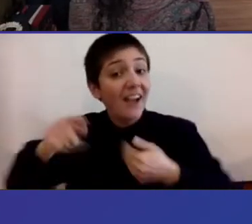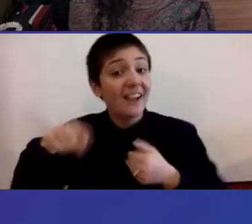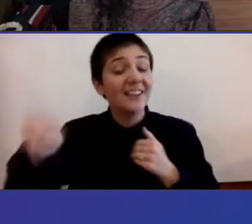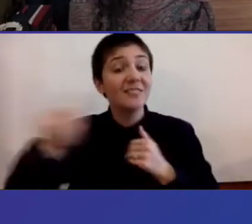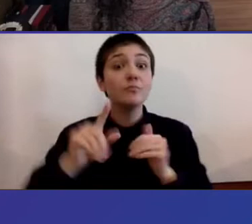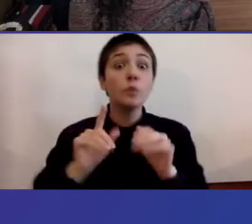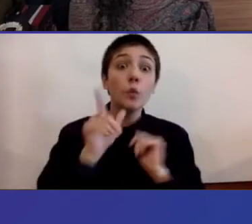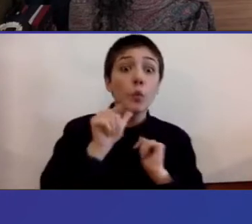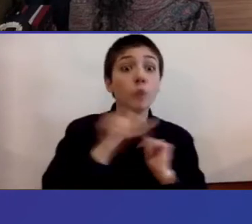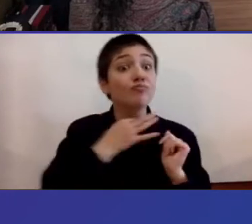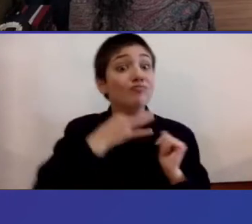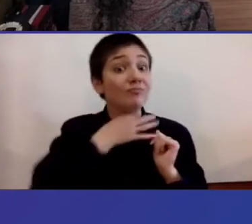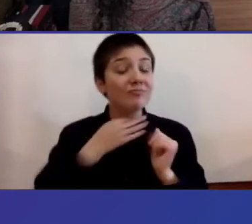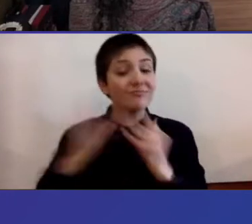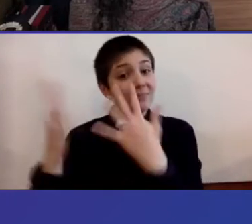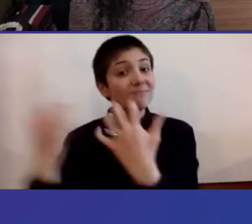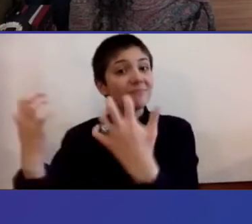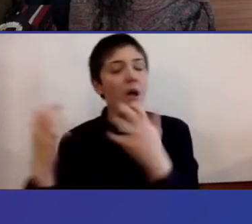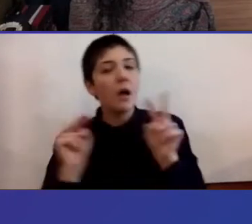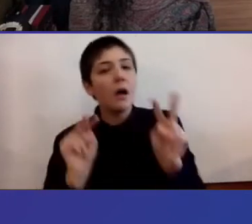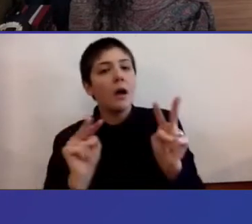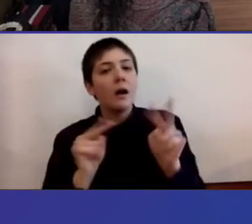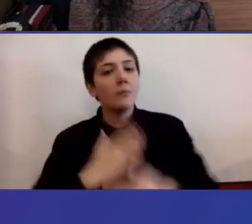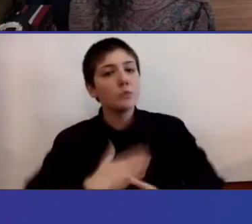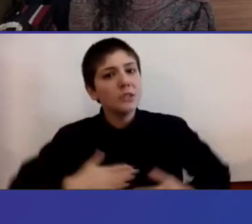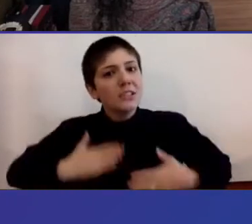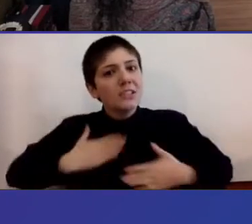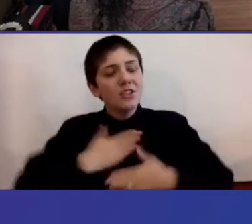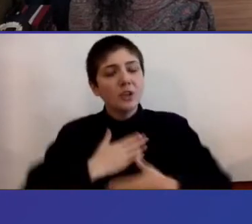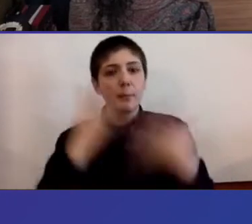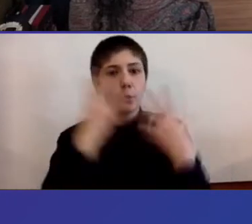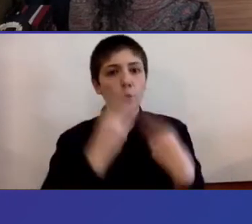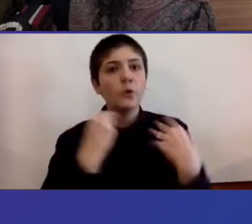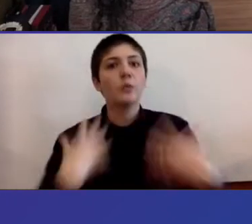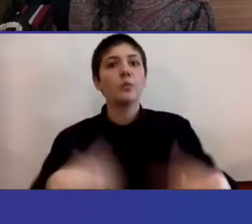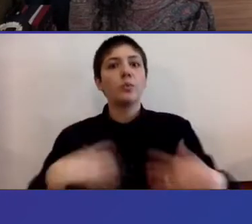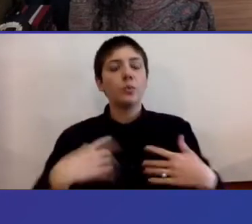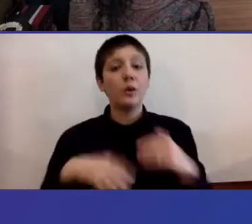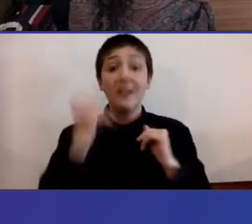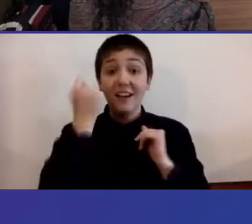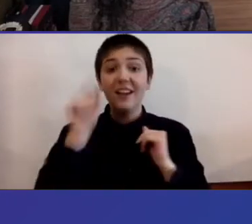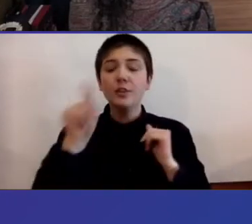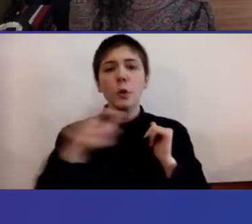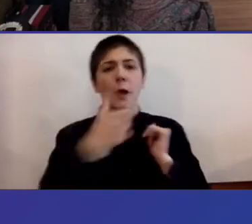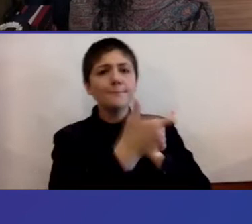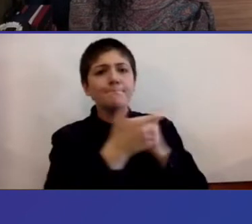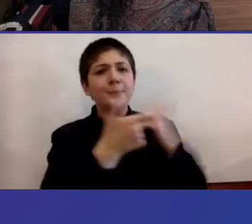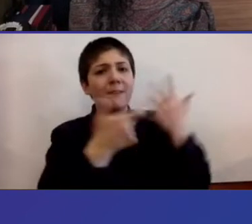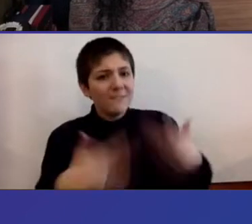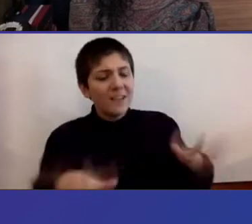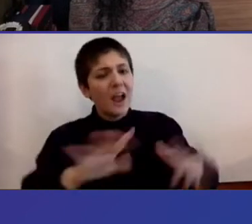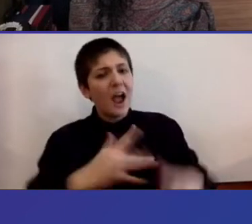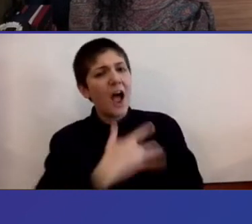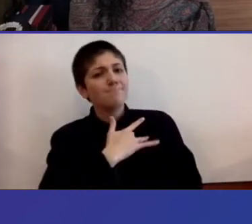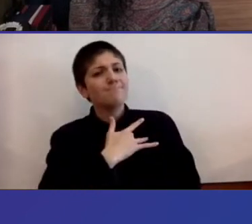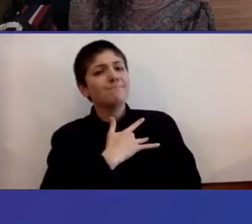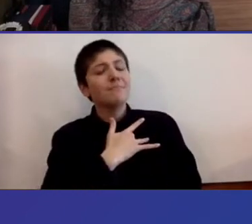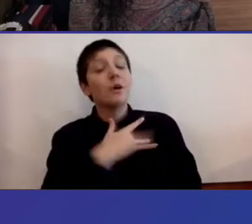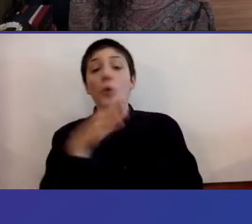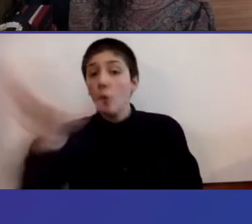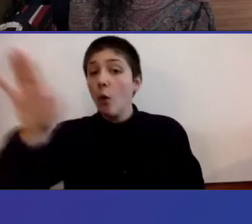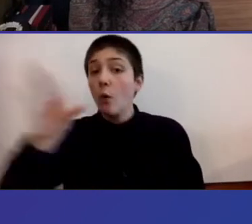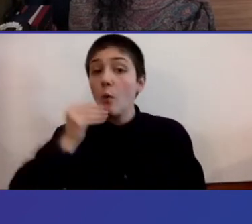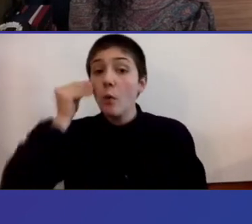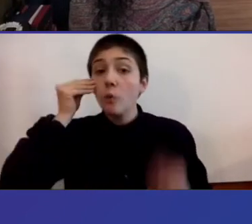I want you to appreciate this. And then when you get home, think about your own culture. And